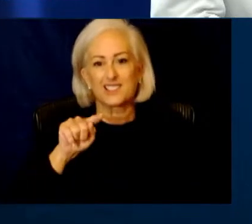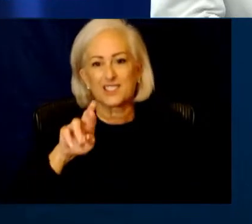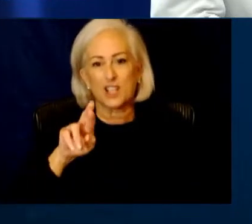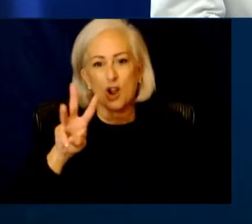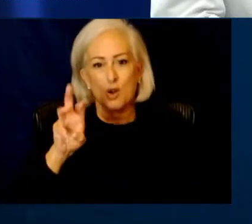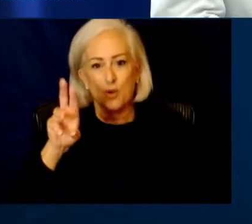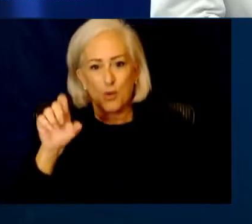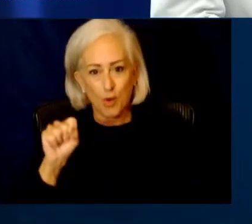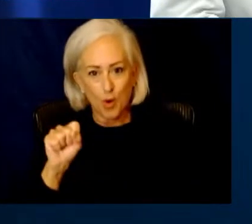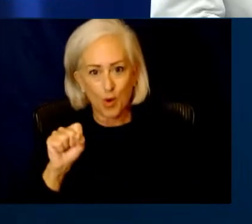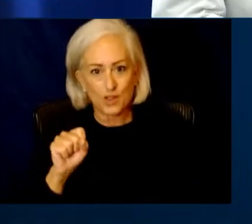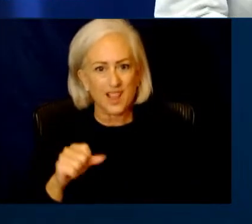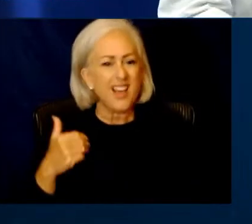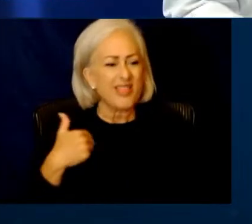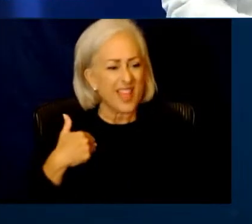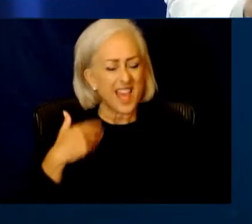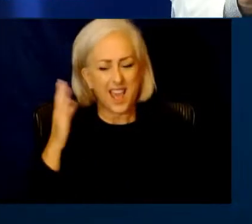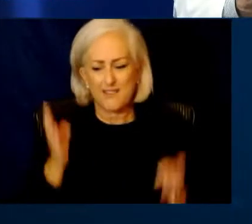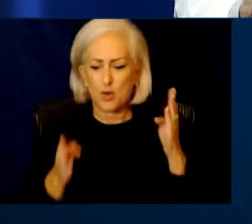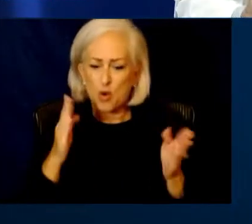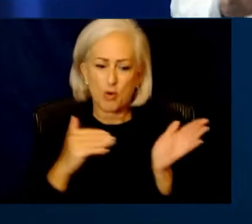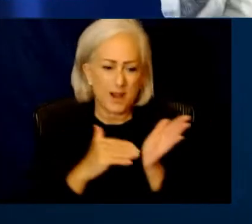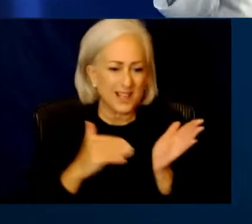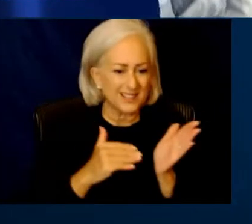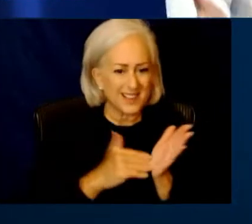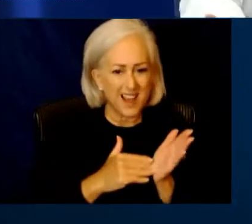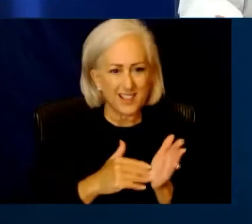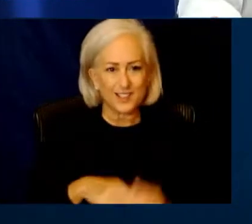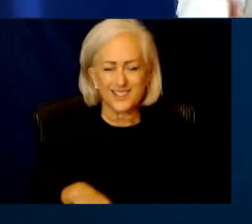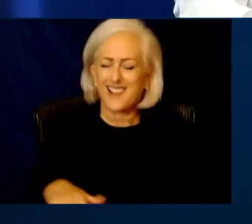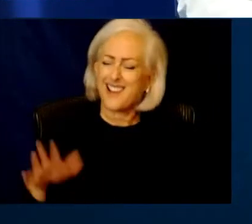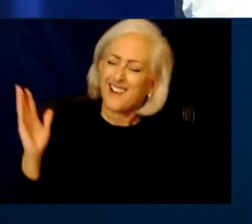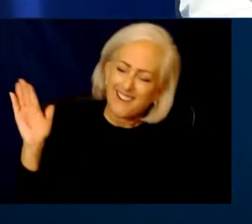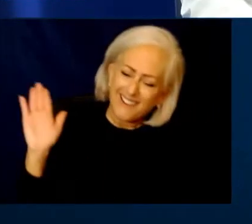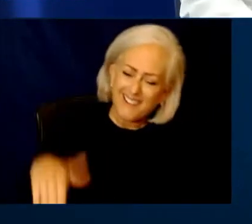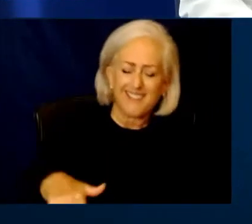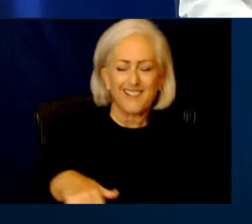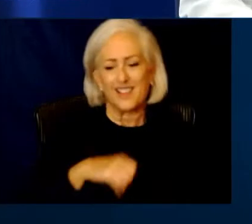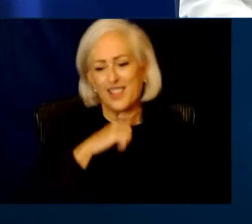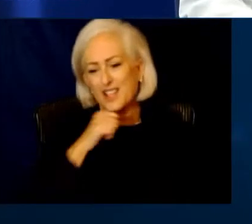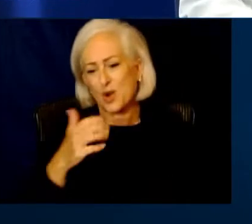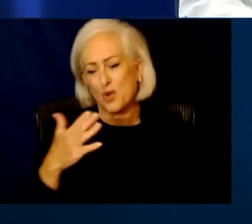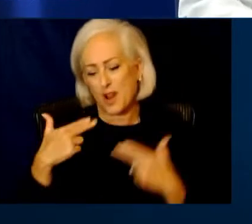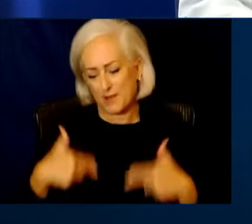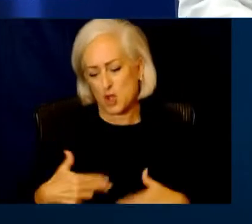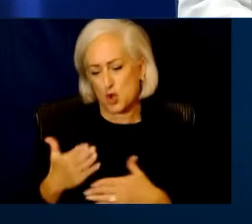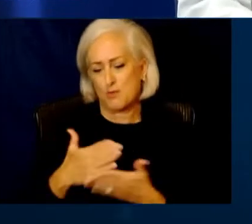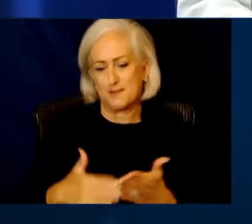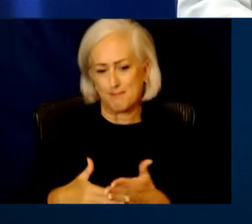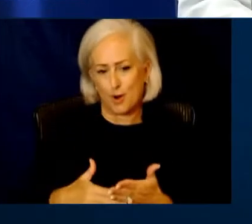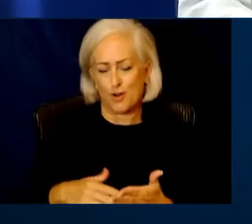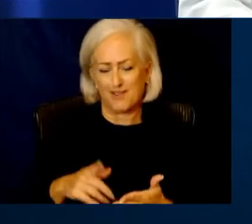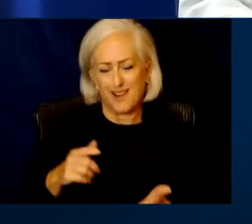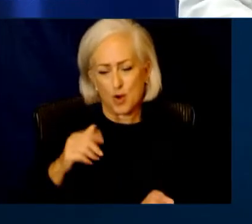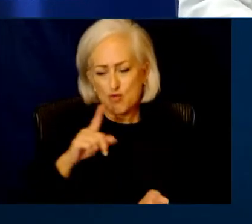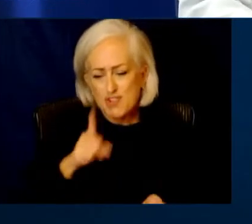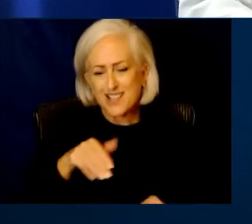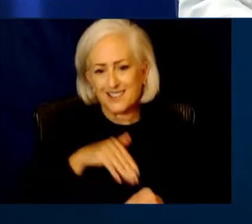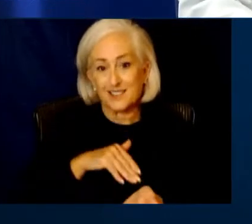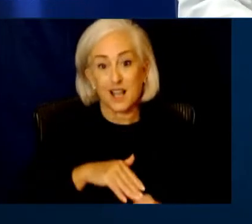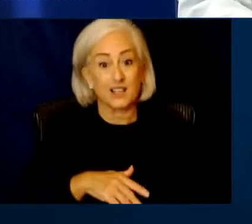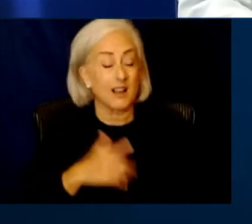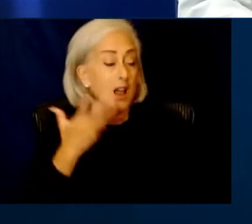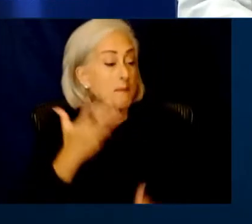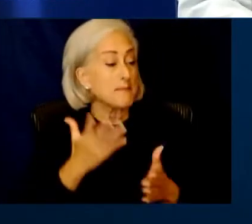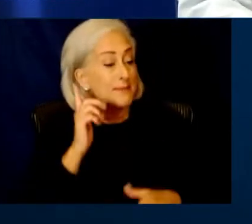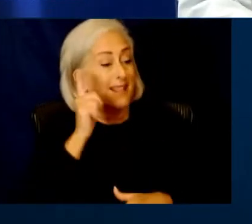back to tanks. Yep. So they have medical but come care. on, they don't have the human side. I mean, they're real physicians, right? Eventually, we're going to be just put out of business. But Dr. remember, that